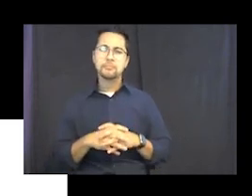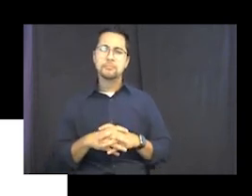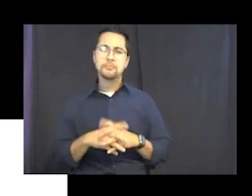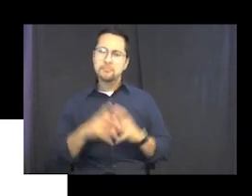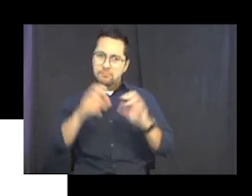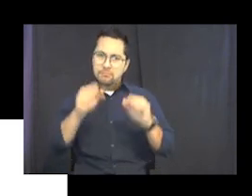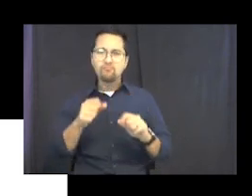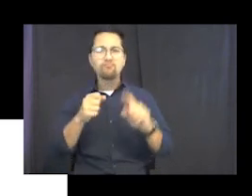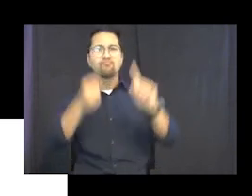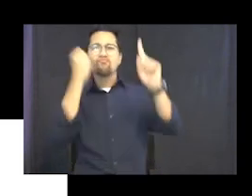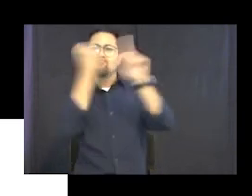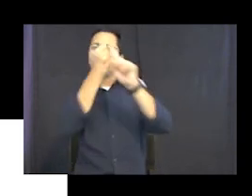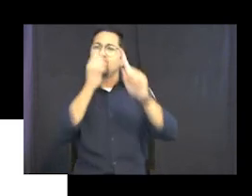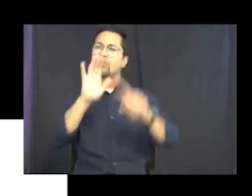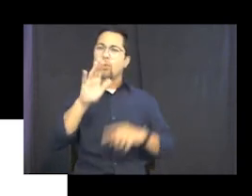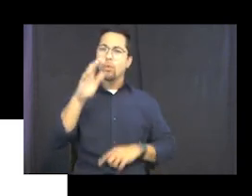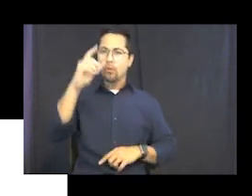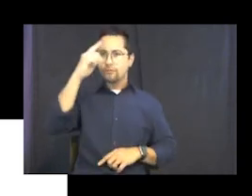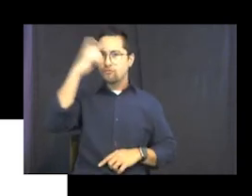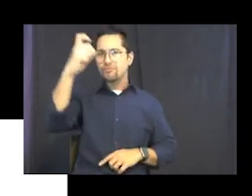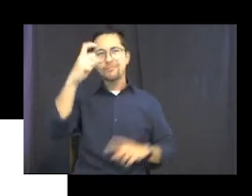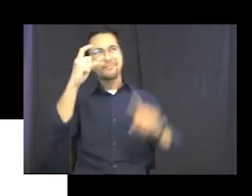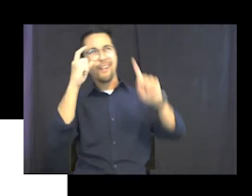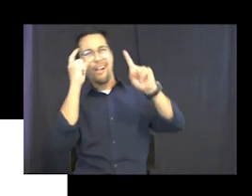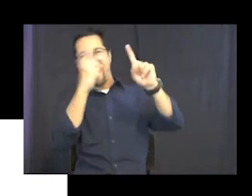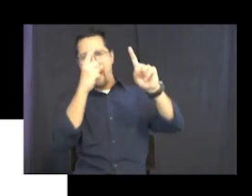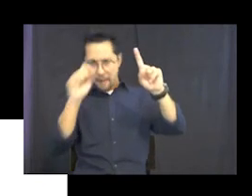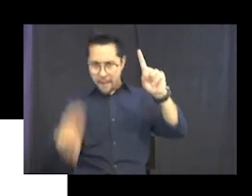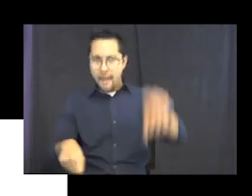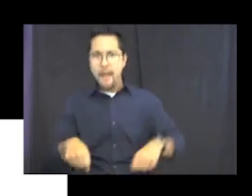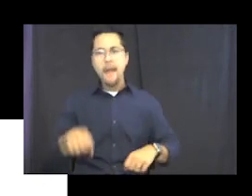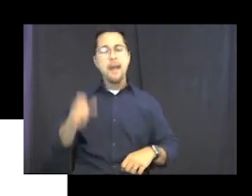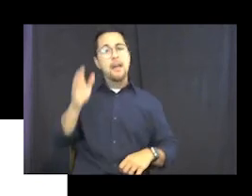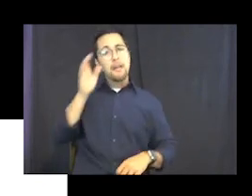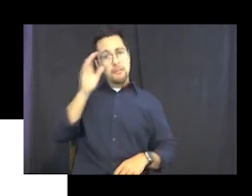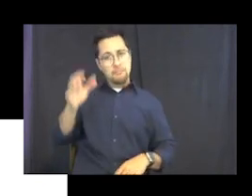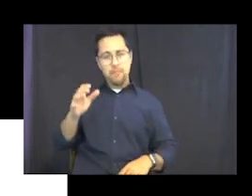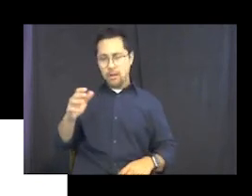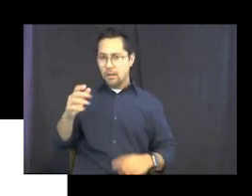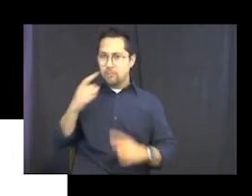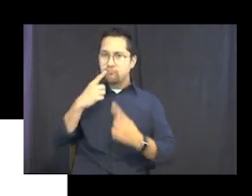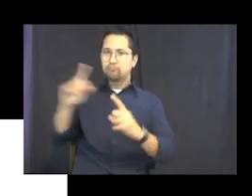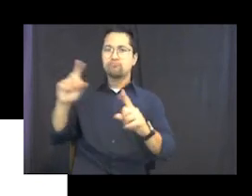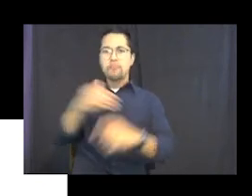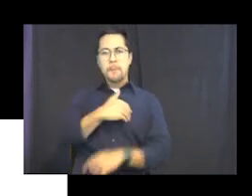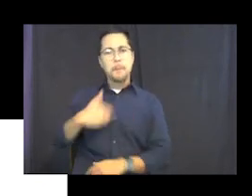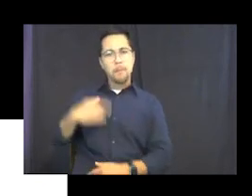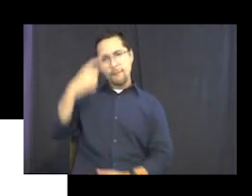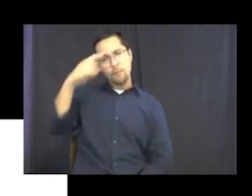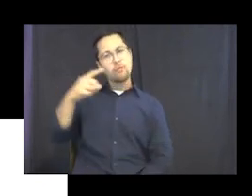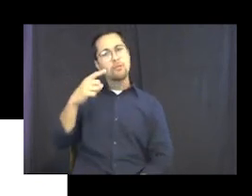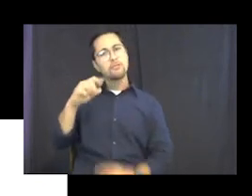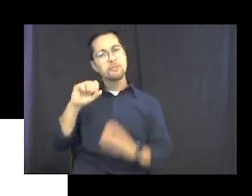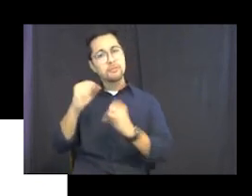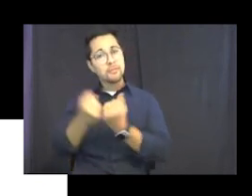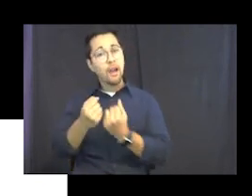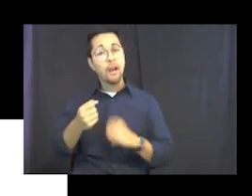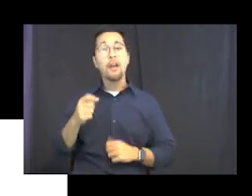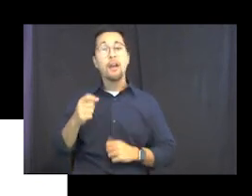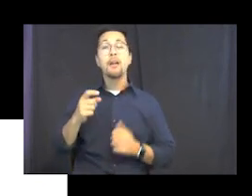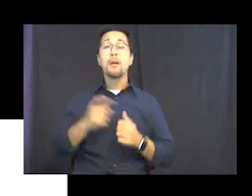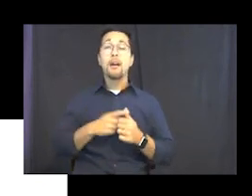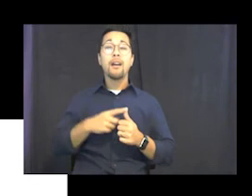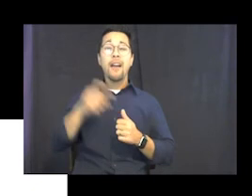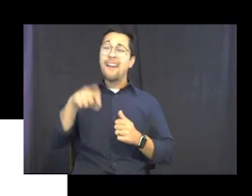reach your goals and your dreams and become a productive member of society if you just